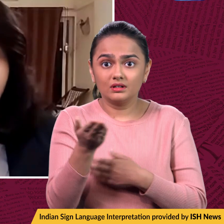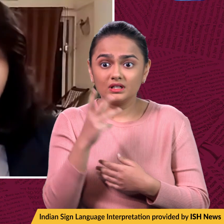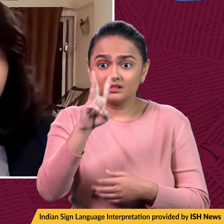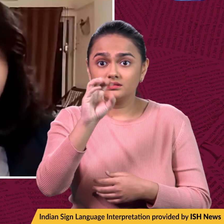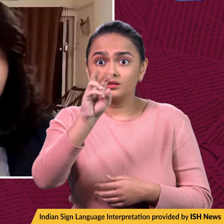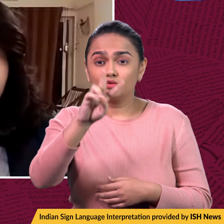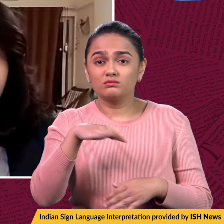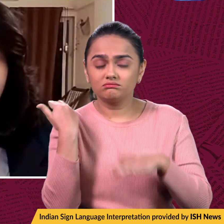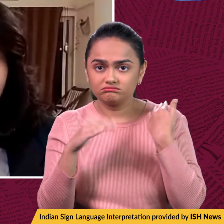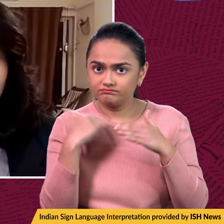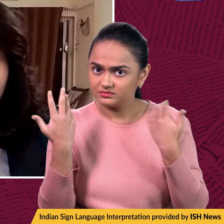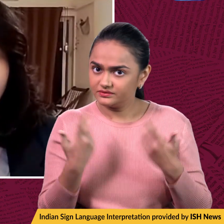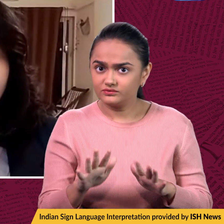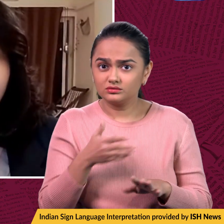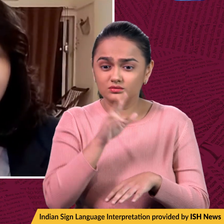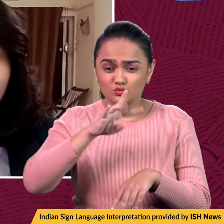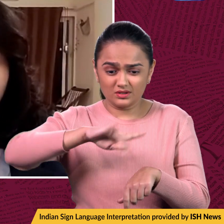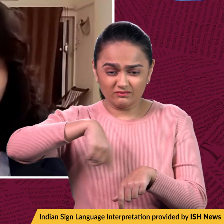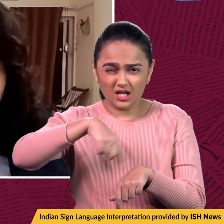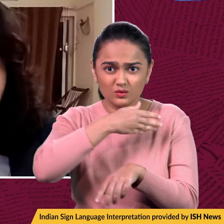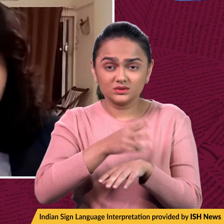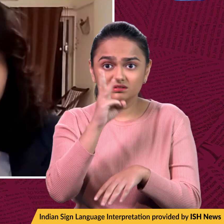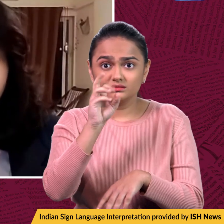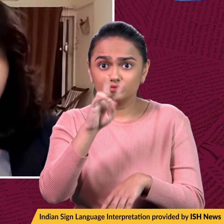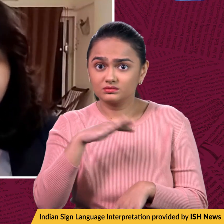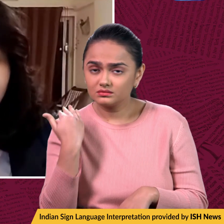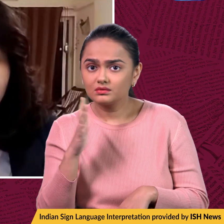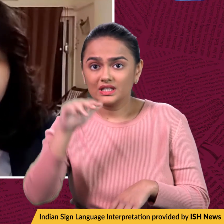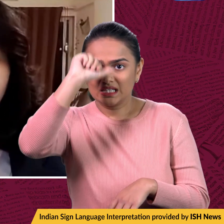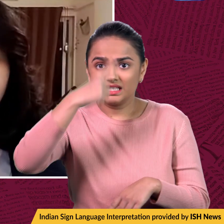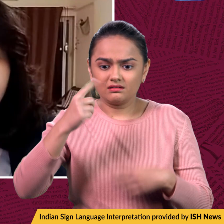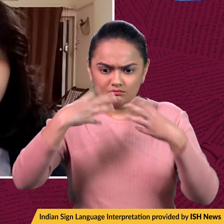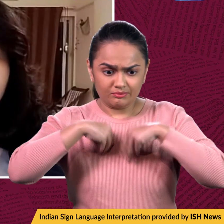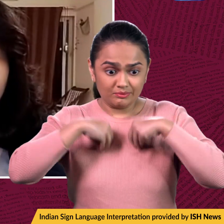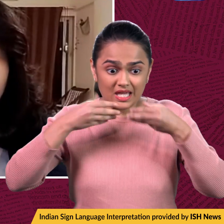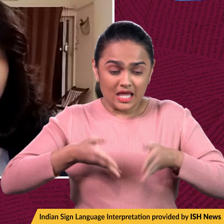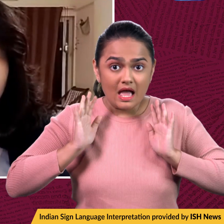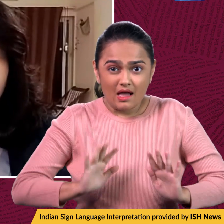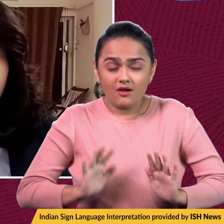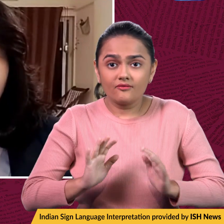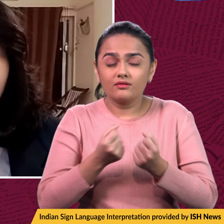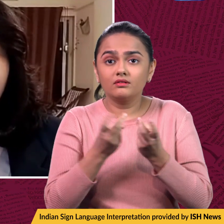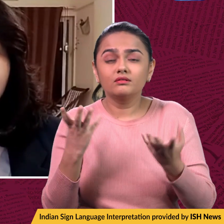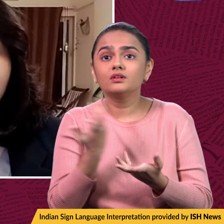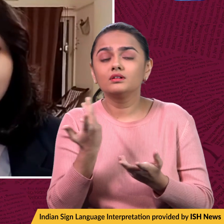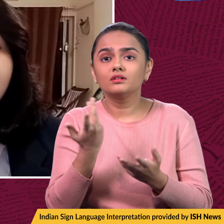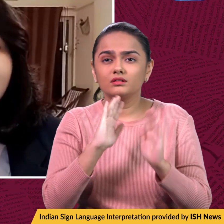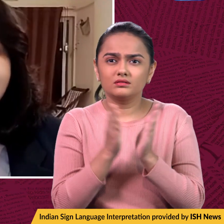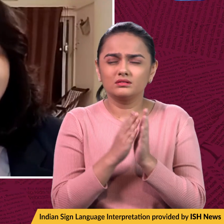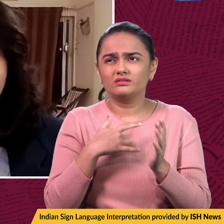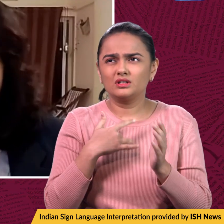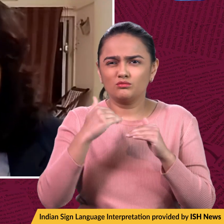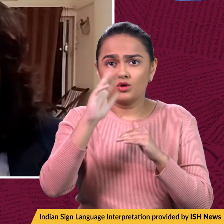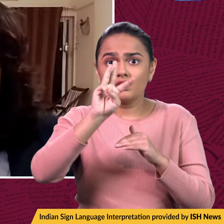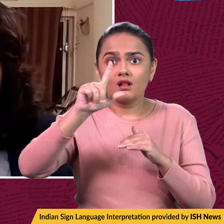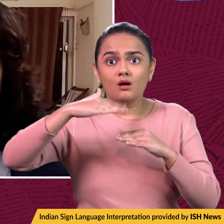302 deaths, and this is in a span of 24 hours. India's active COVID-19 caseload currently stands at more than